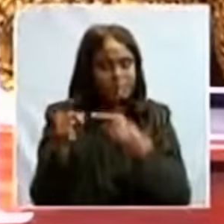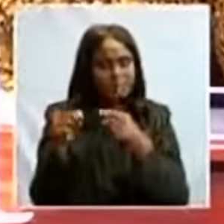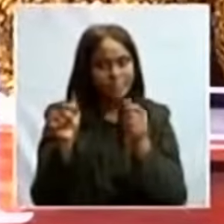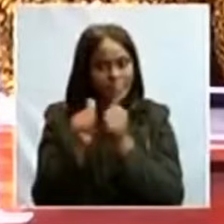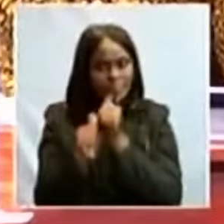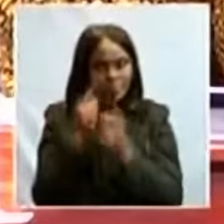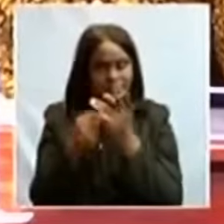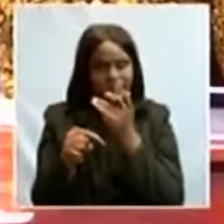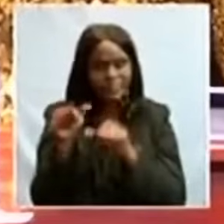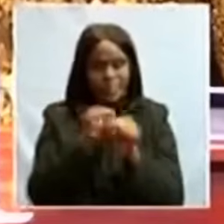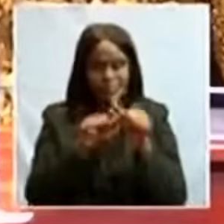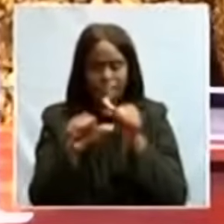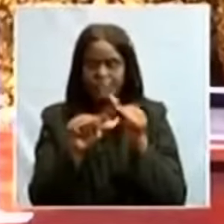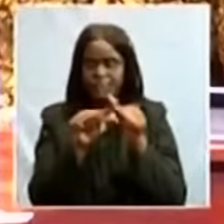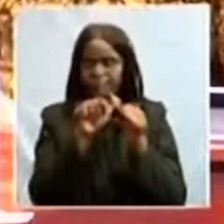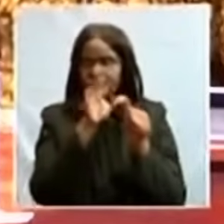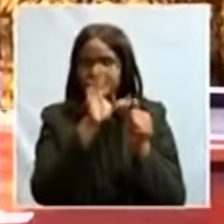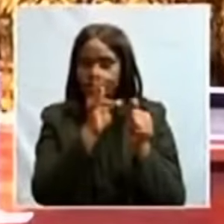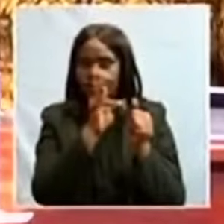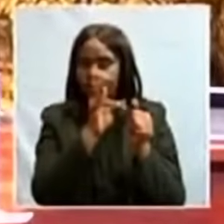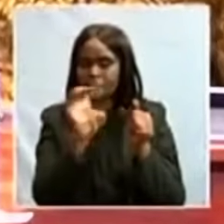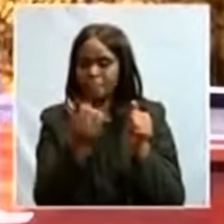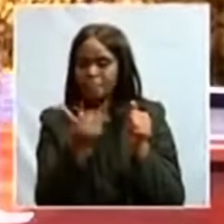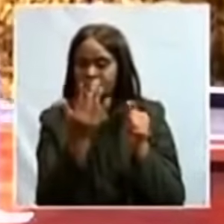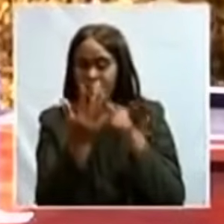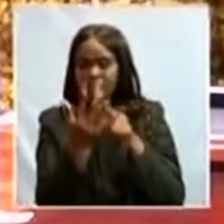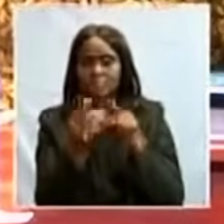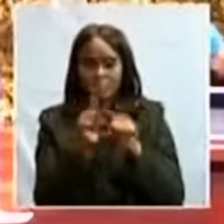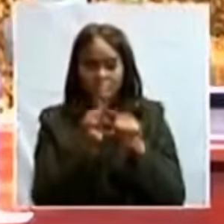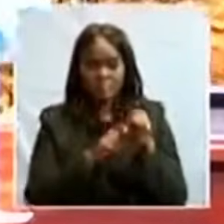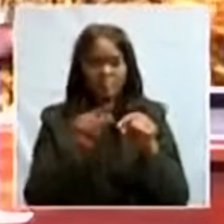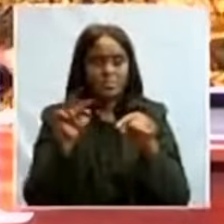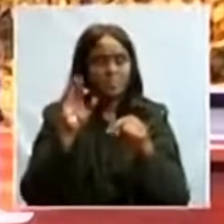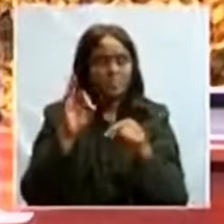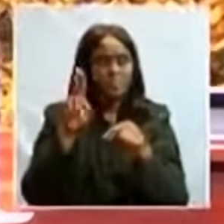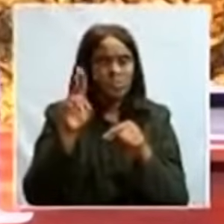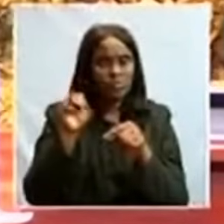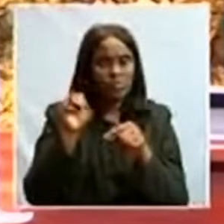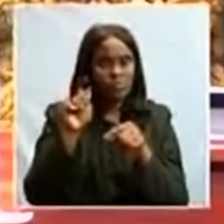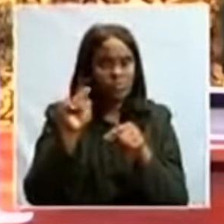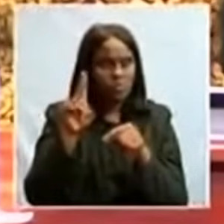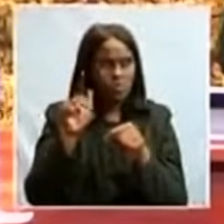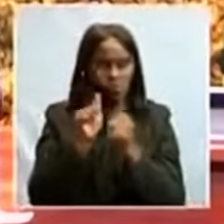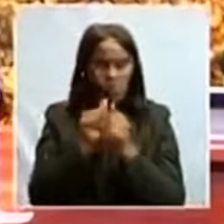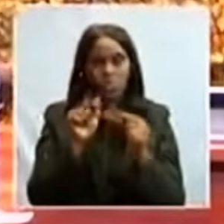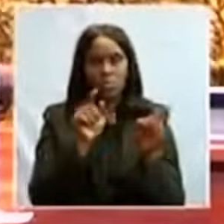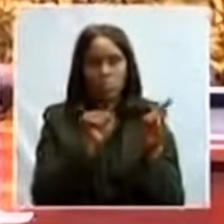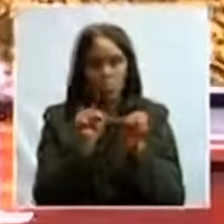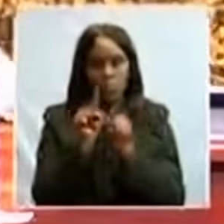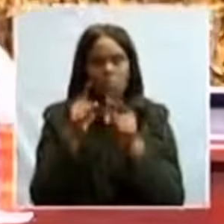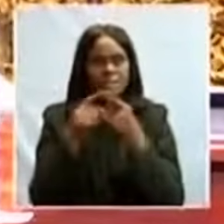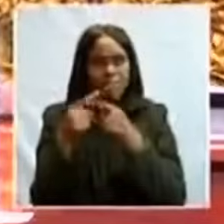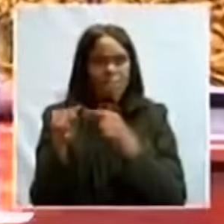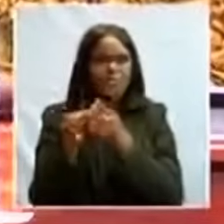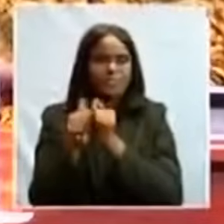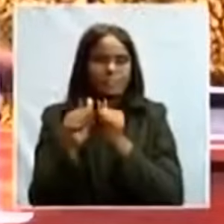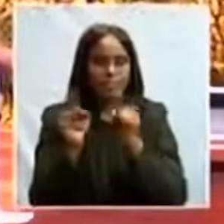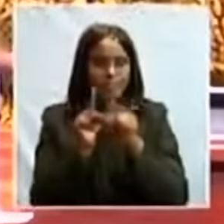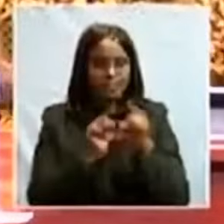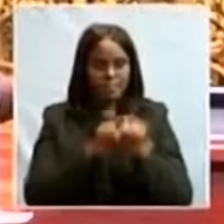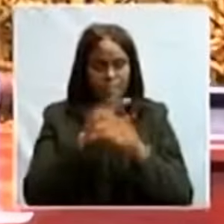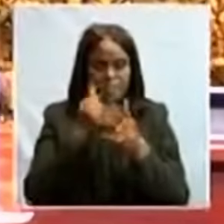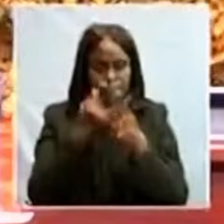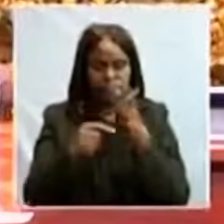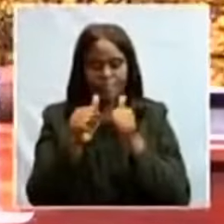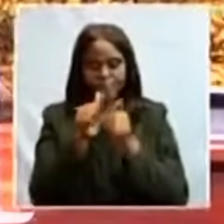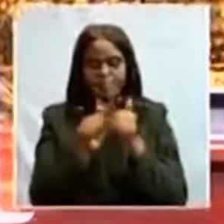which is about 7 to 15. A futsal and also a multi-purpose court is